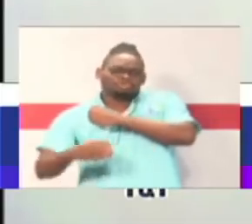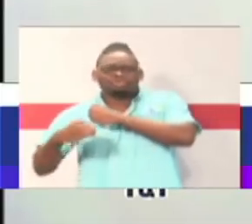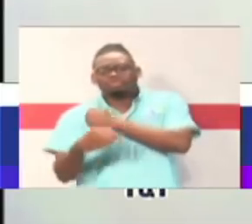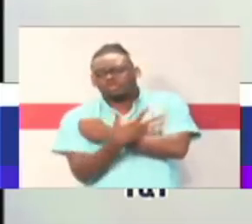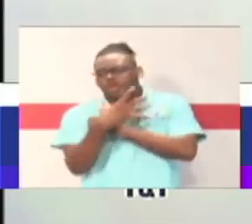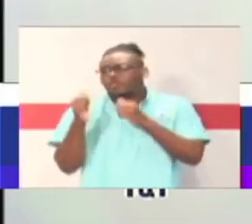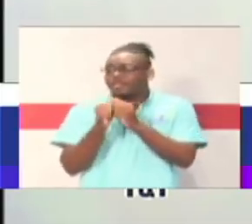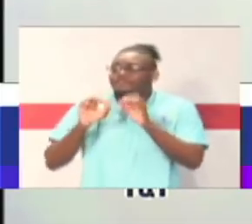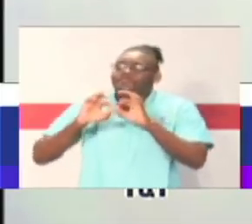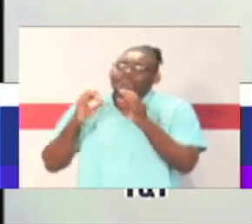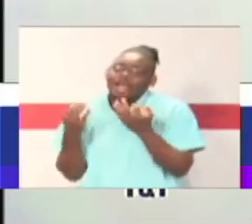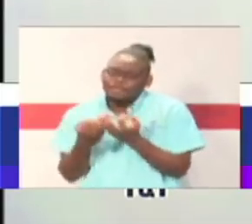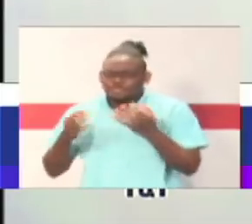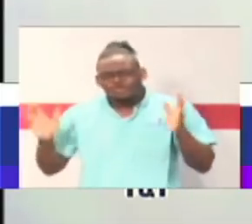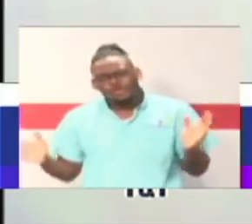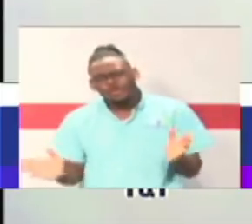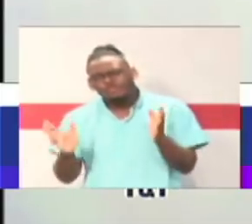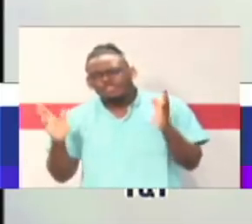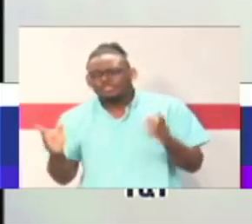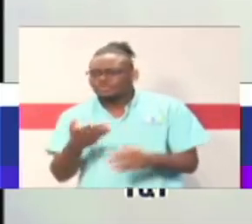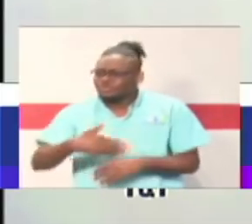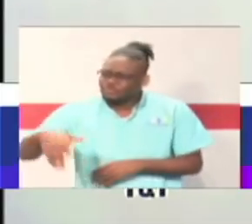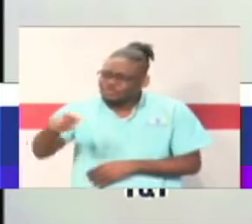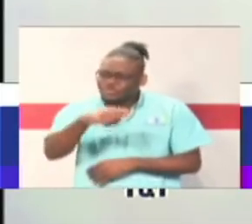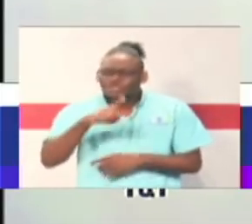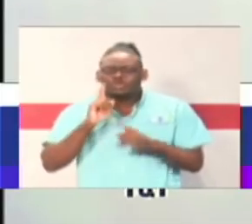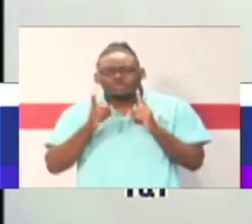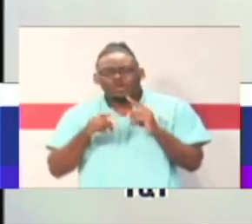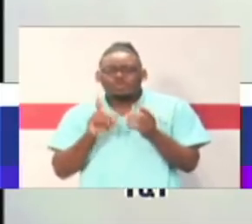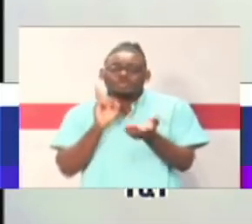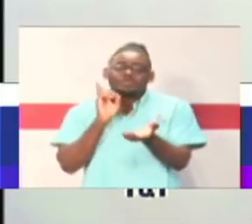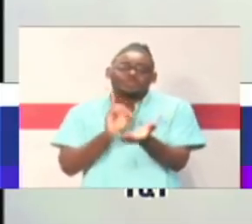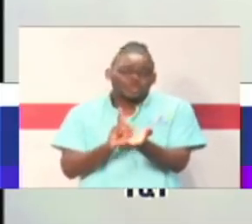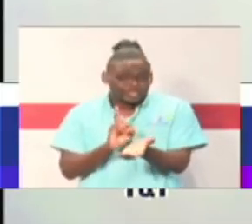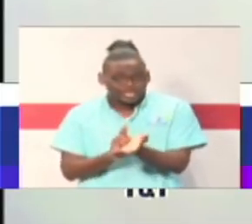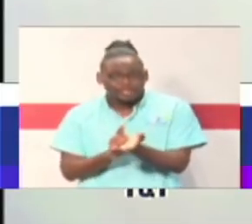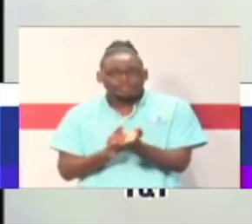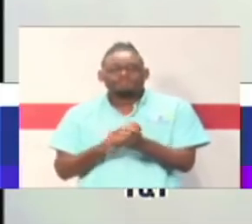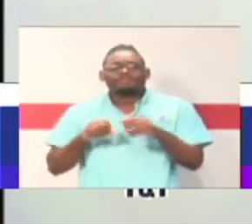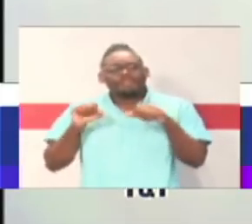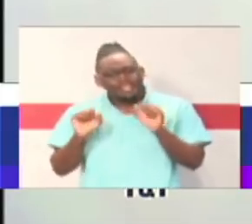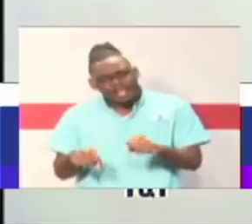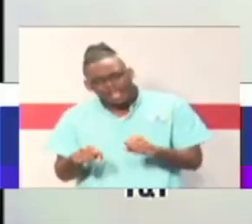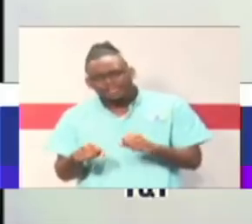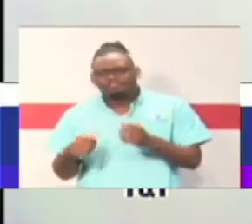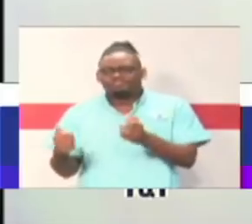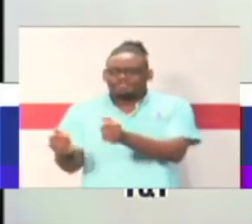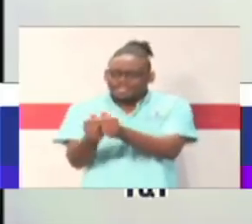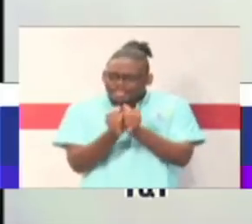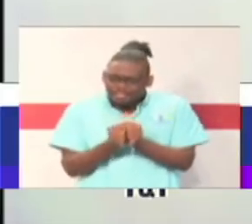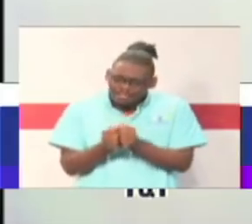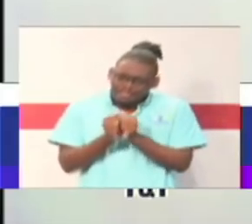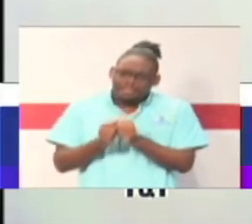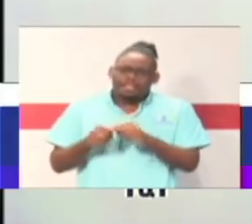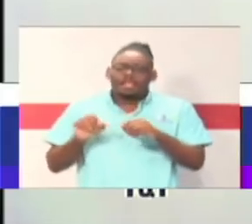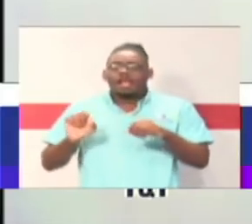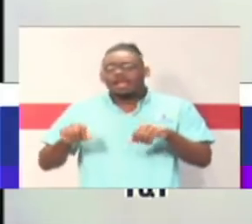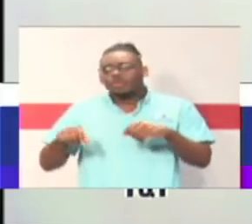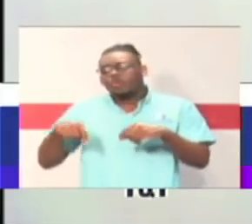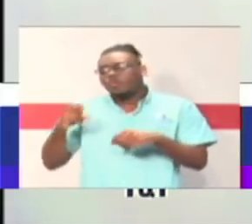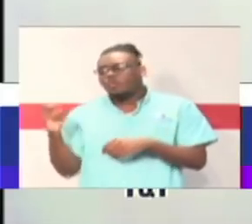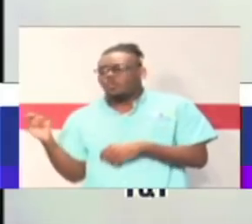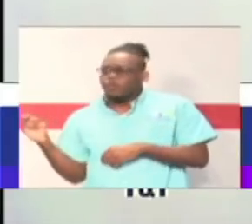your healthcare provider about your concerns, and together we can all do our part in getting us back to normal. Thank